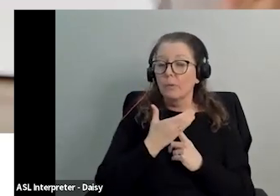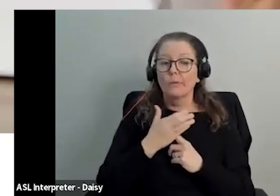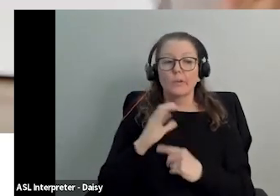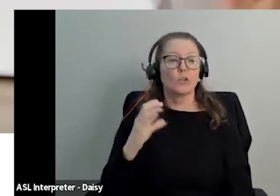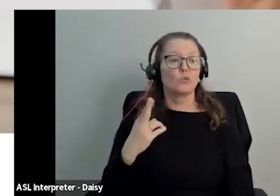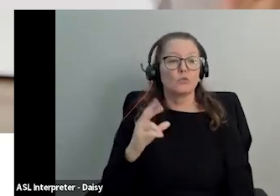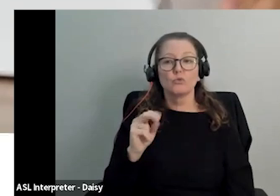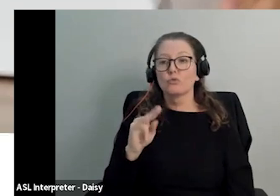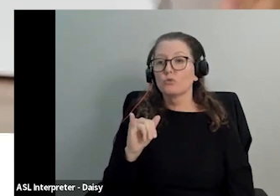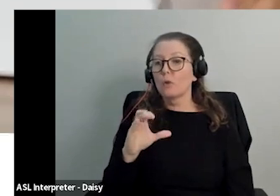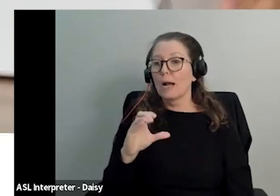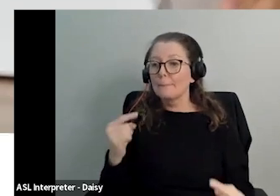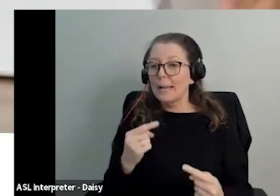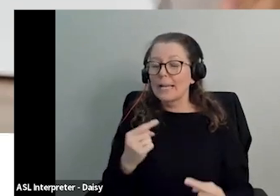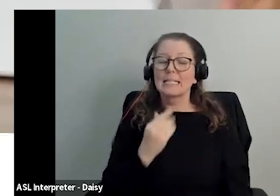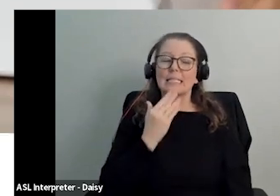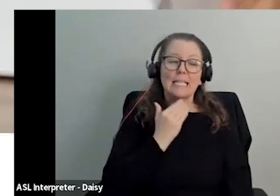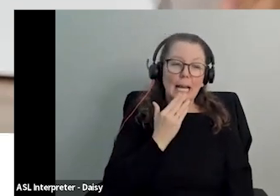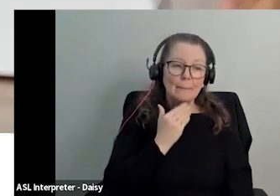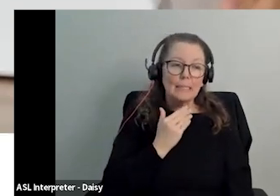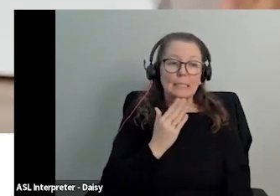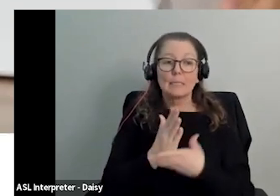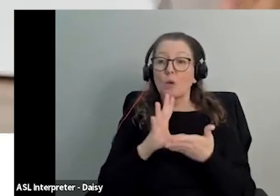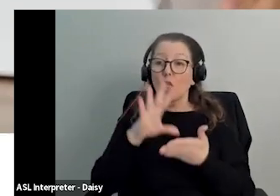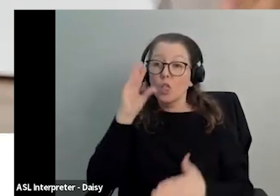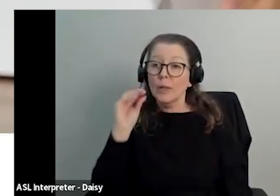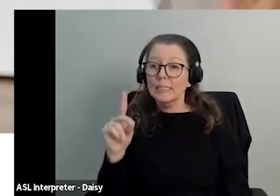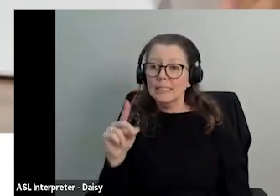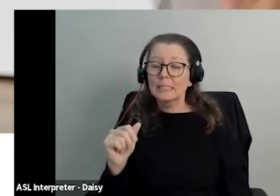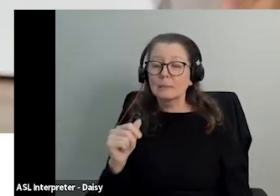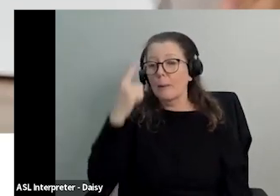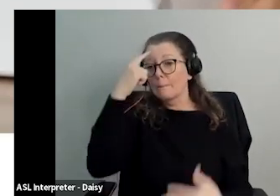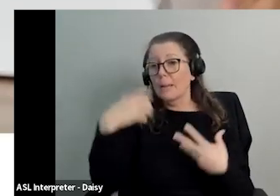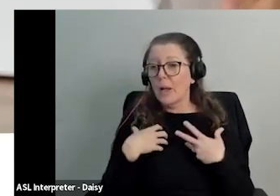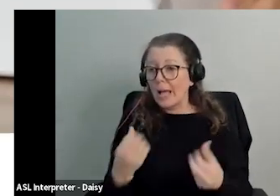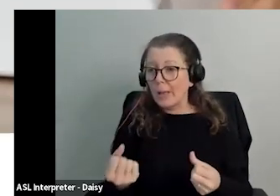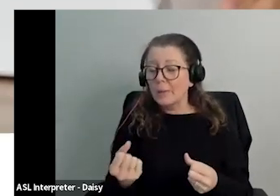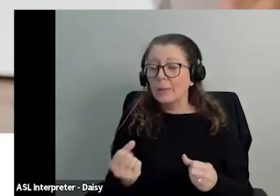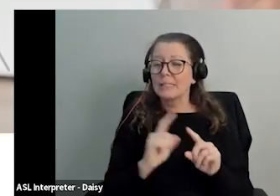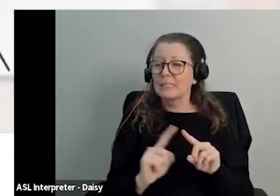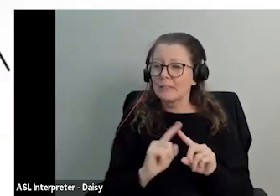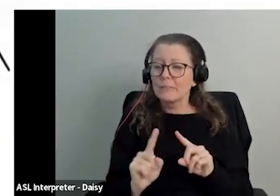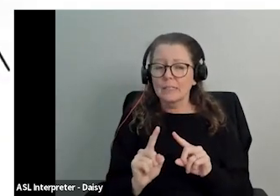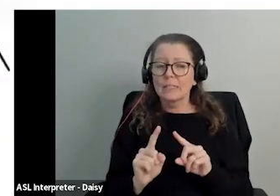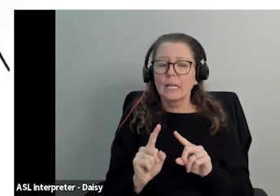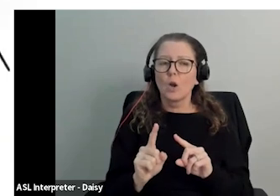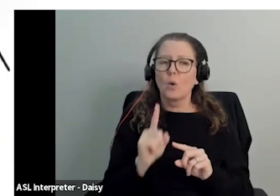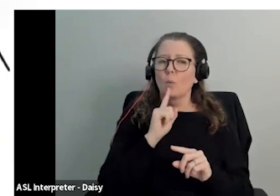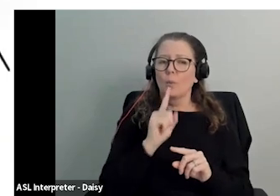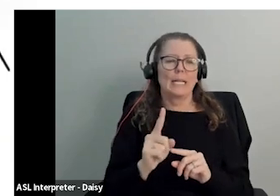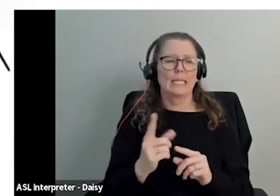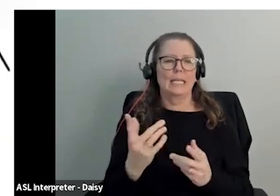pain, diabetes, learning disabilities, mental health conditions, and so on. It's really about